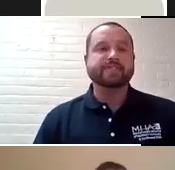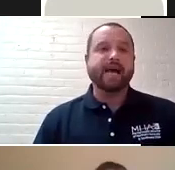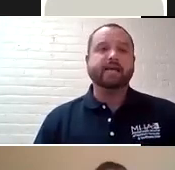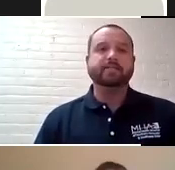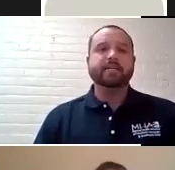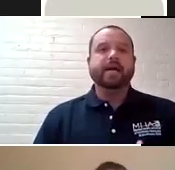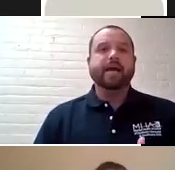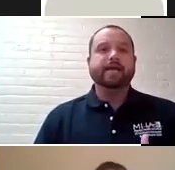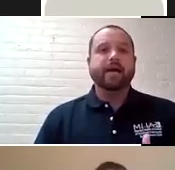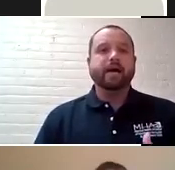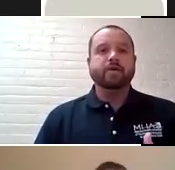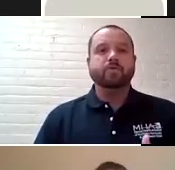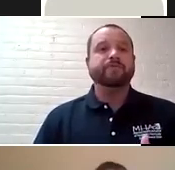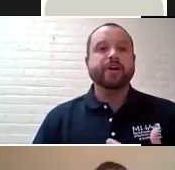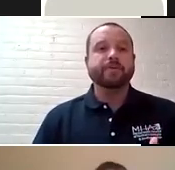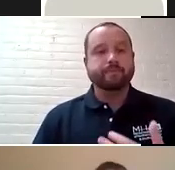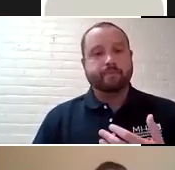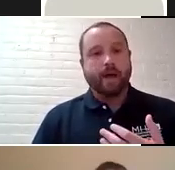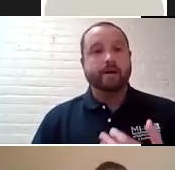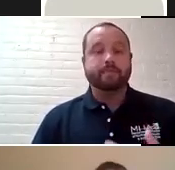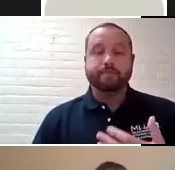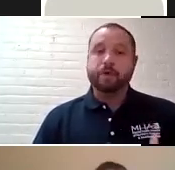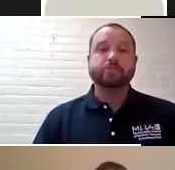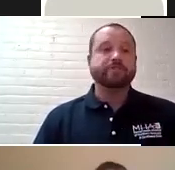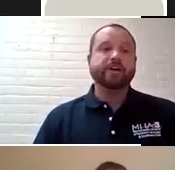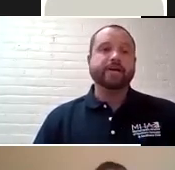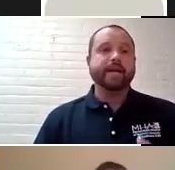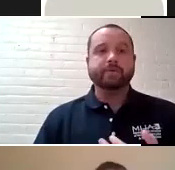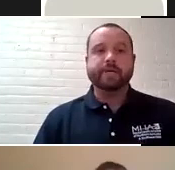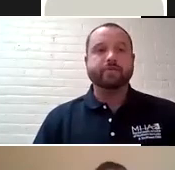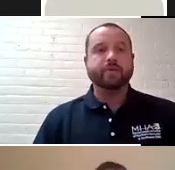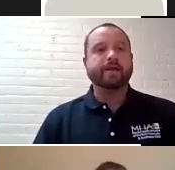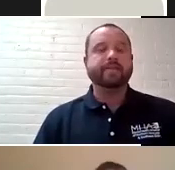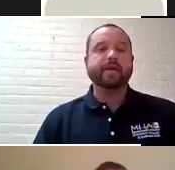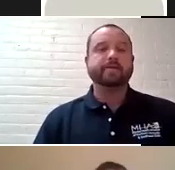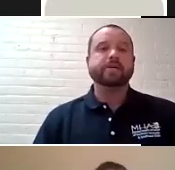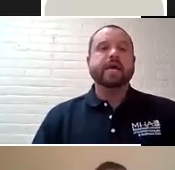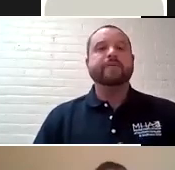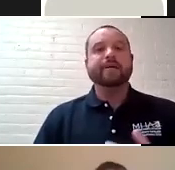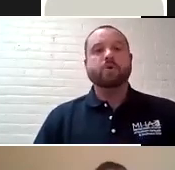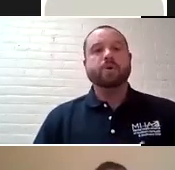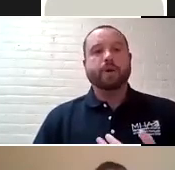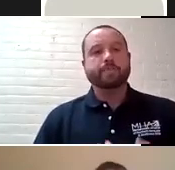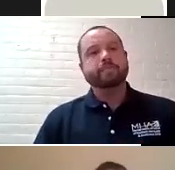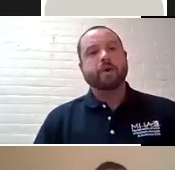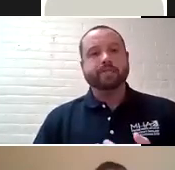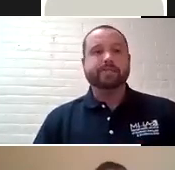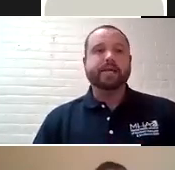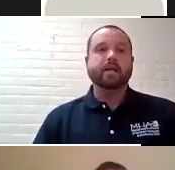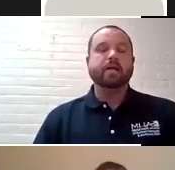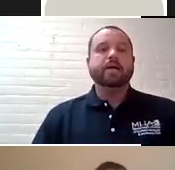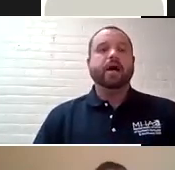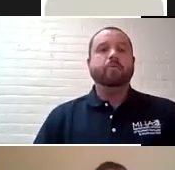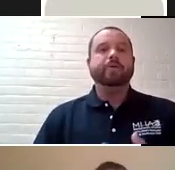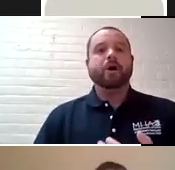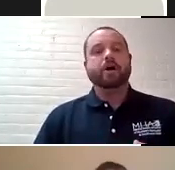lots of talent, and we're very perseverant and able to get through a lot of things. And that's what we want to promote and